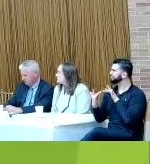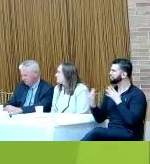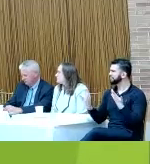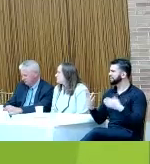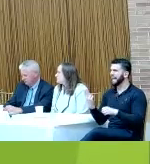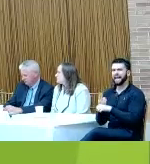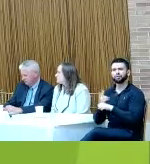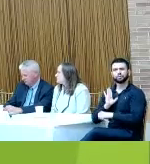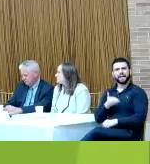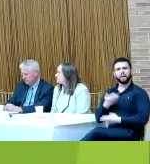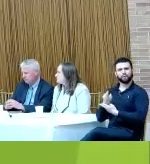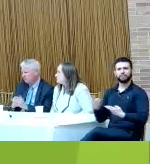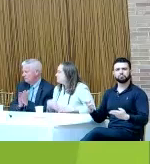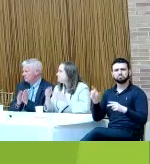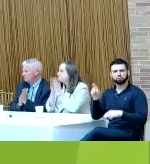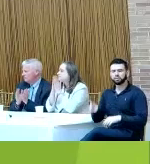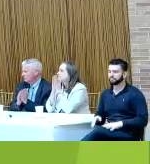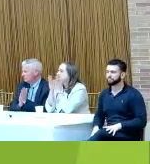a resource thank